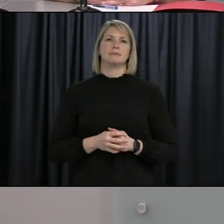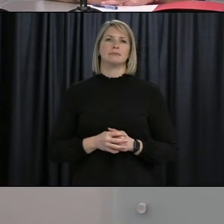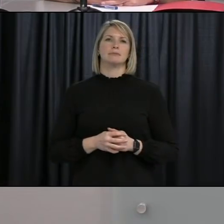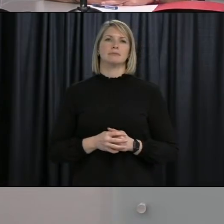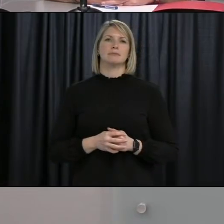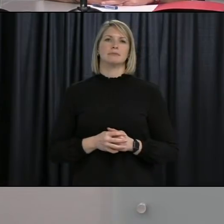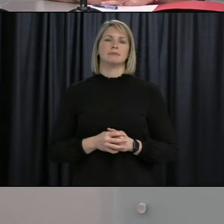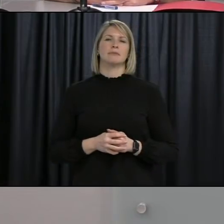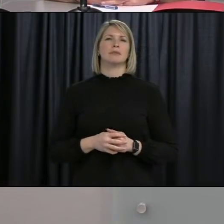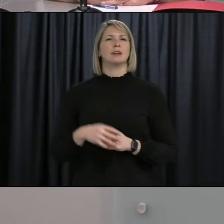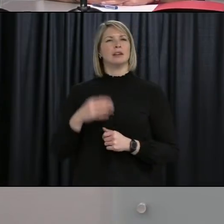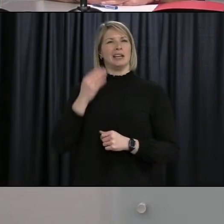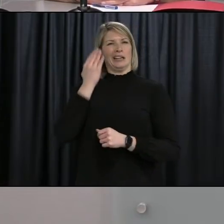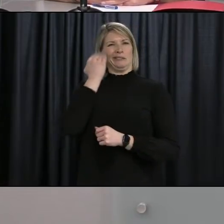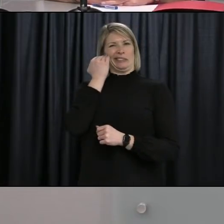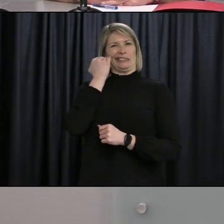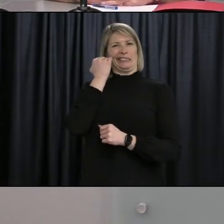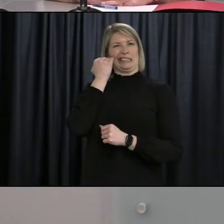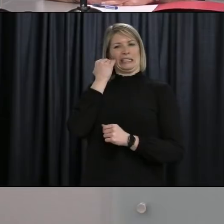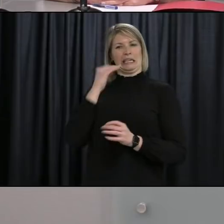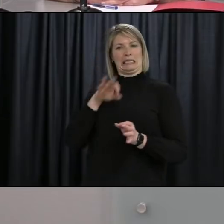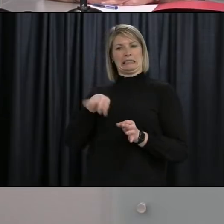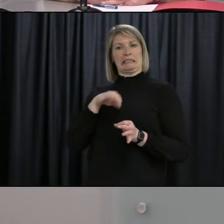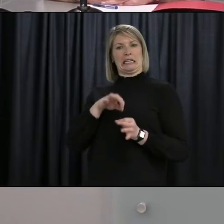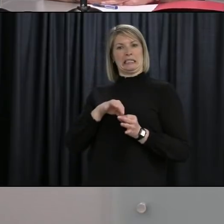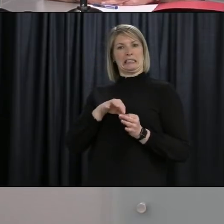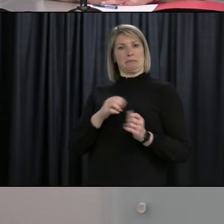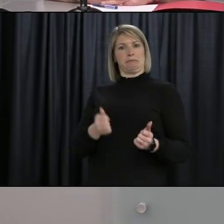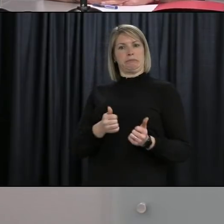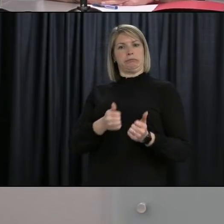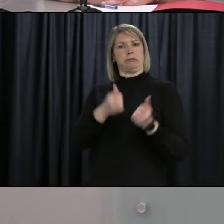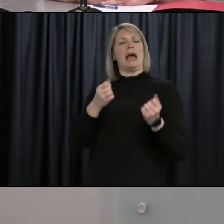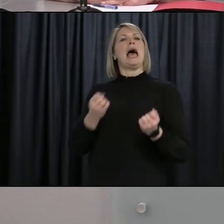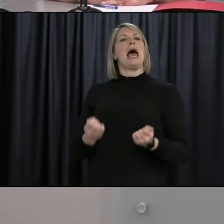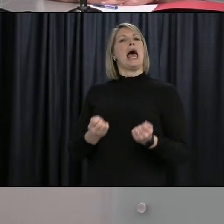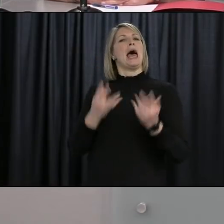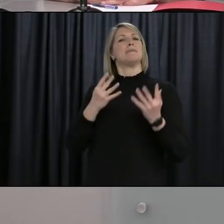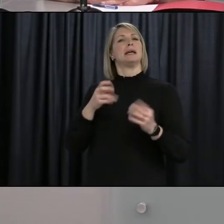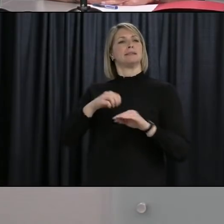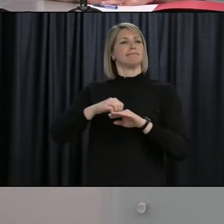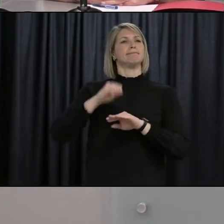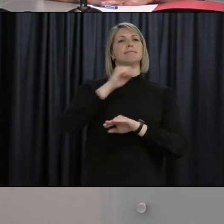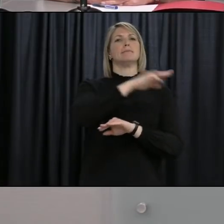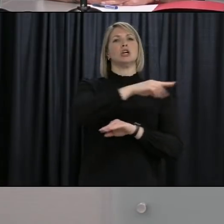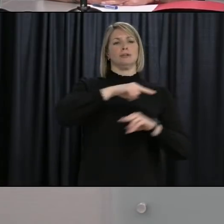sent to the National Microbiology Lab to get checked for COVID-19 variants?